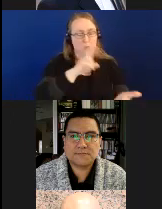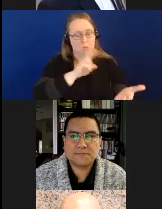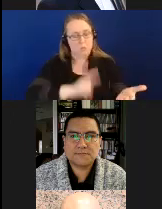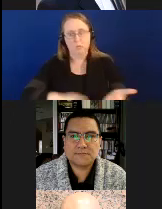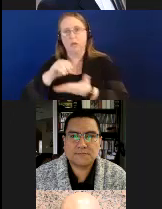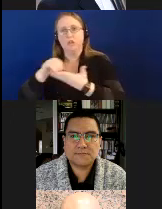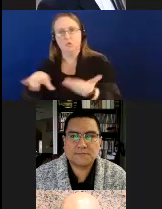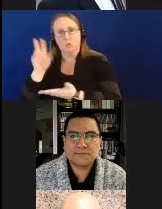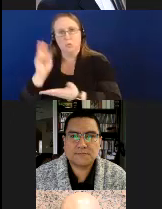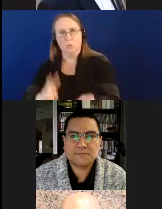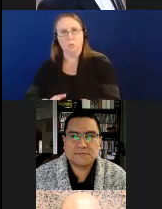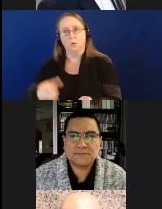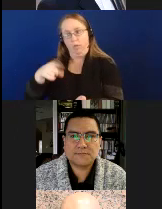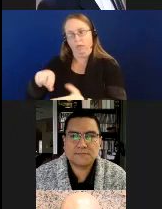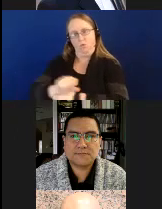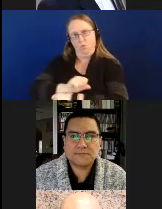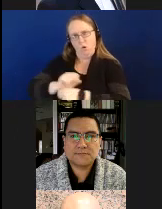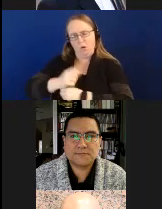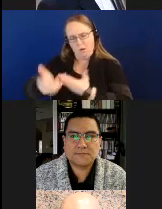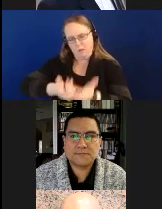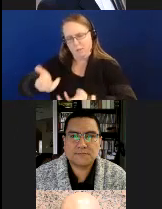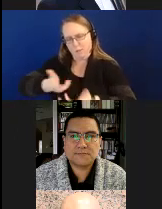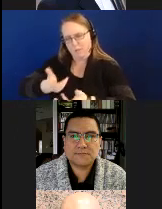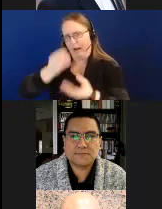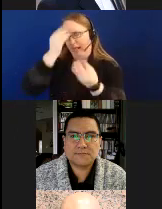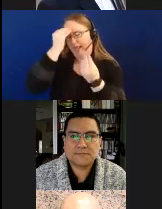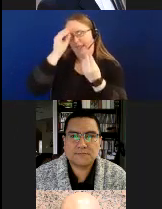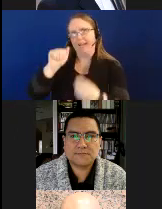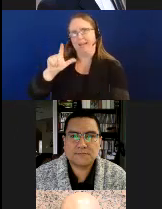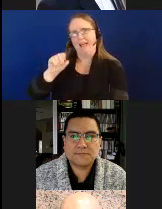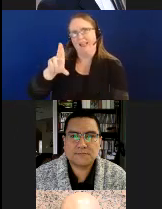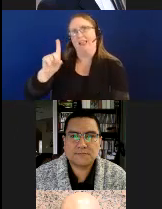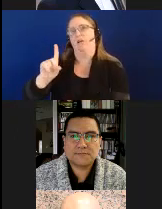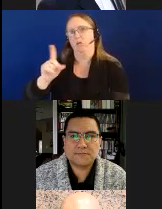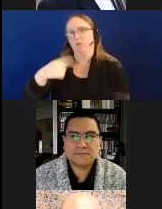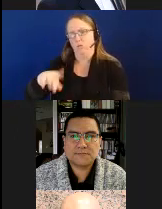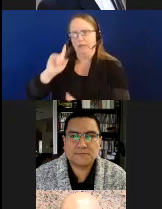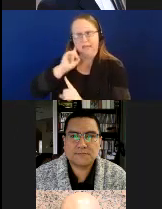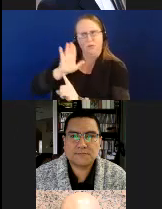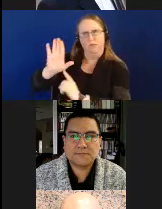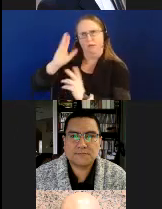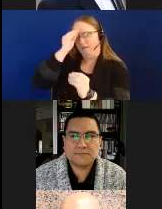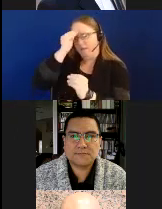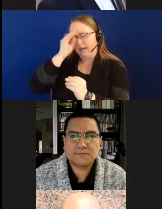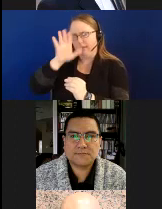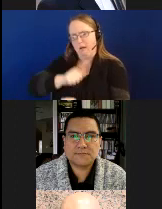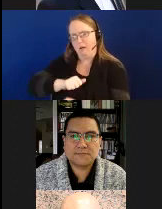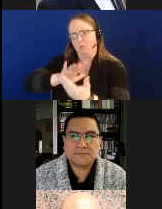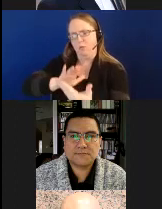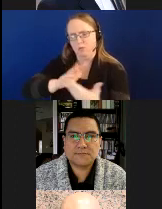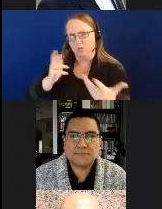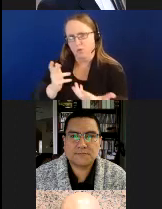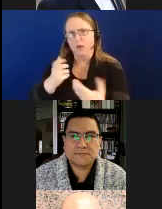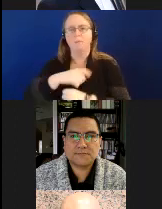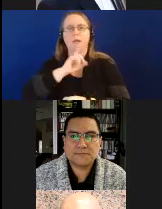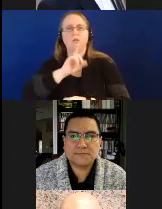work through and interact with different question types and do think alouds for us so that we can hear the way that they're thinking about it, the way that they're approaching it, so we can make sure that the